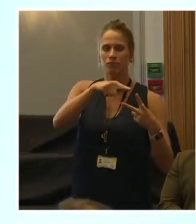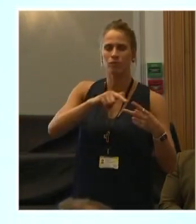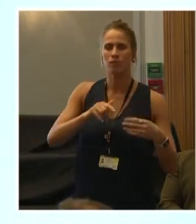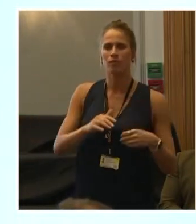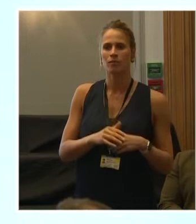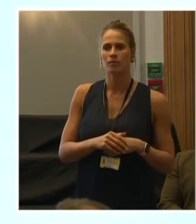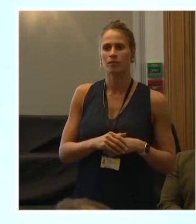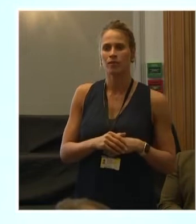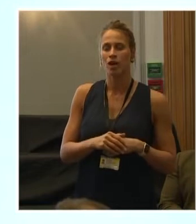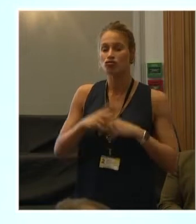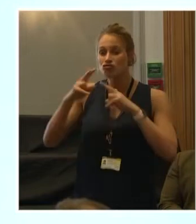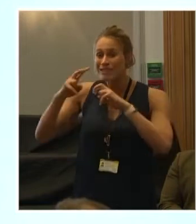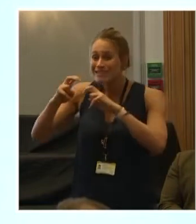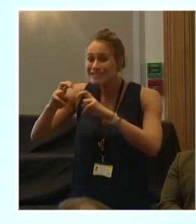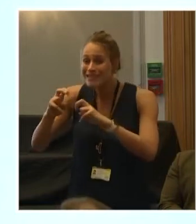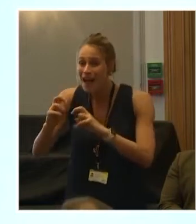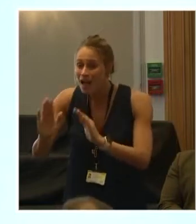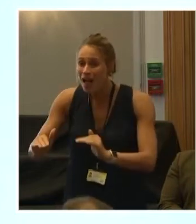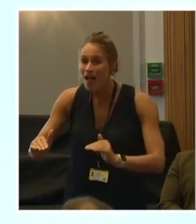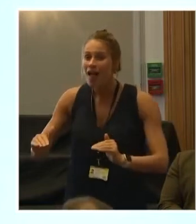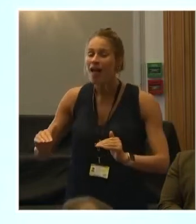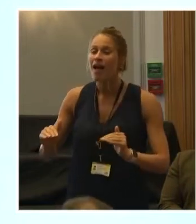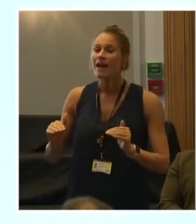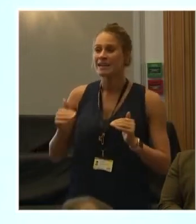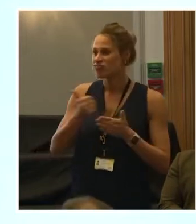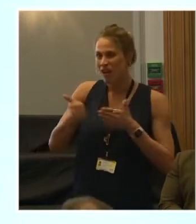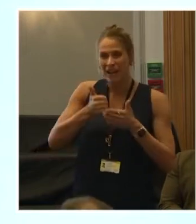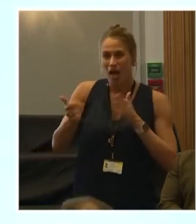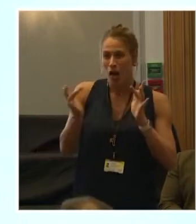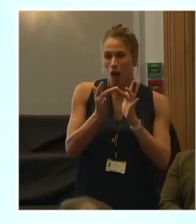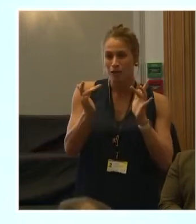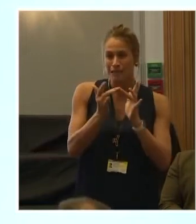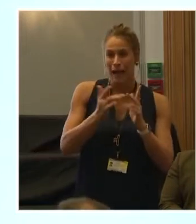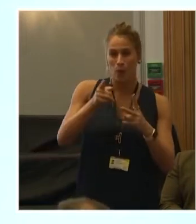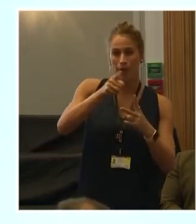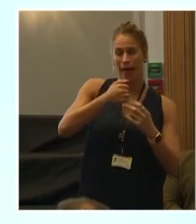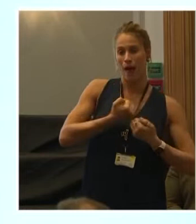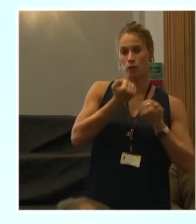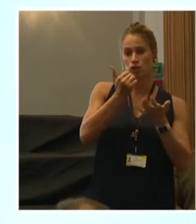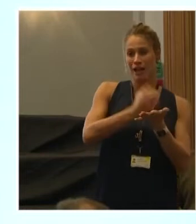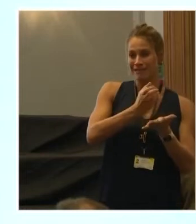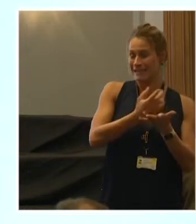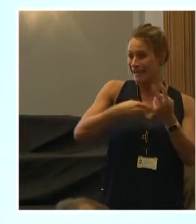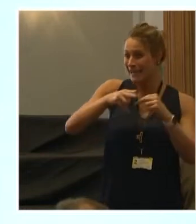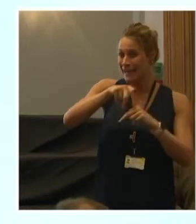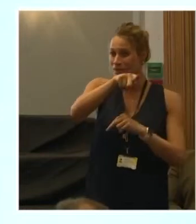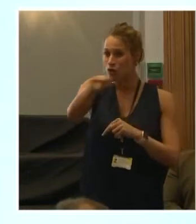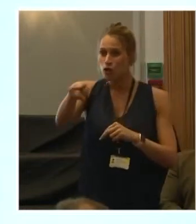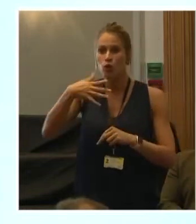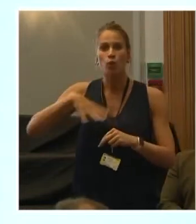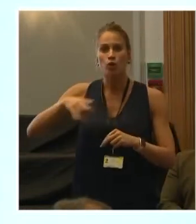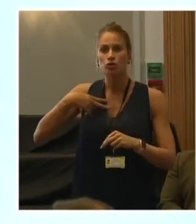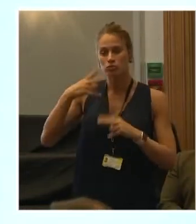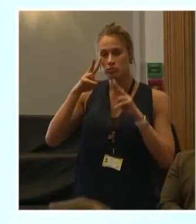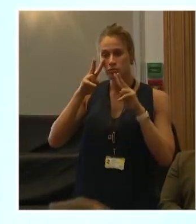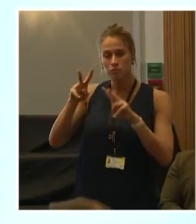contact with Retina UK. We hold regular information days, and I would urge you to have a look on our website for upcoming webinars on a whole range